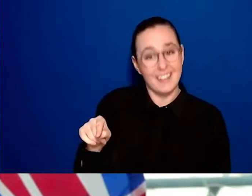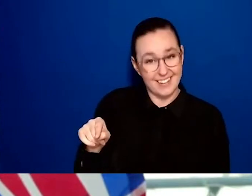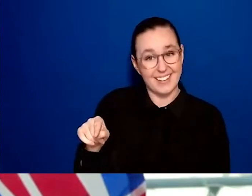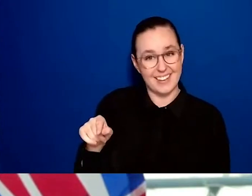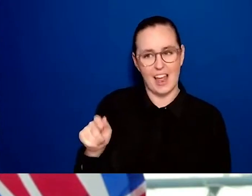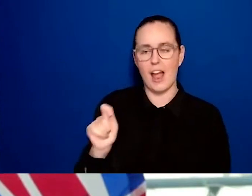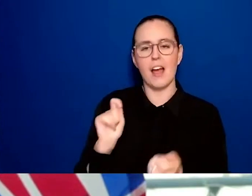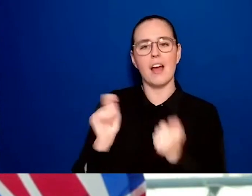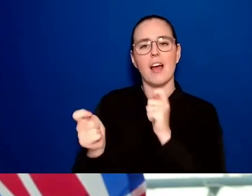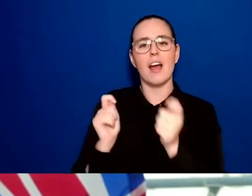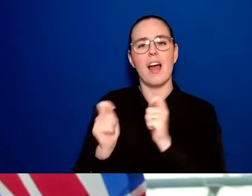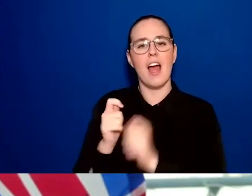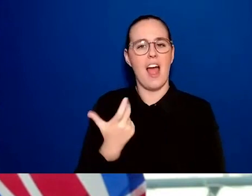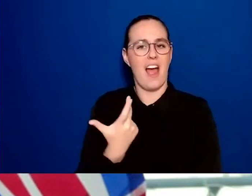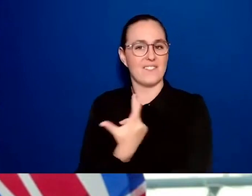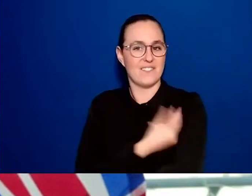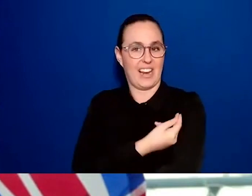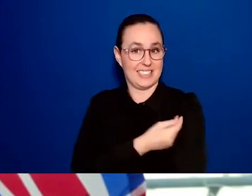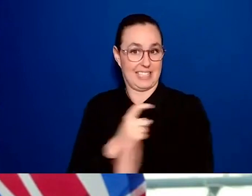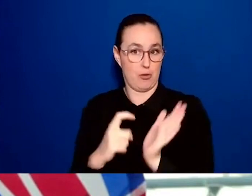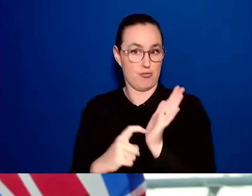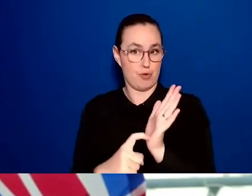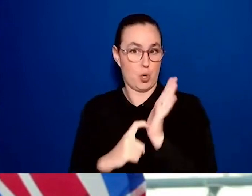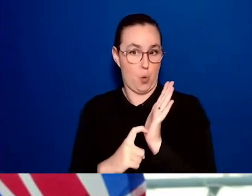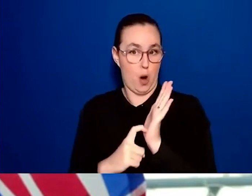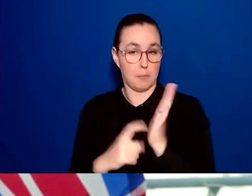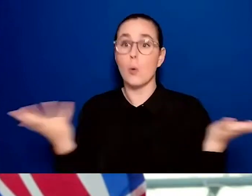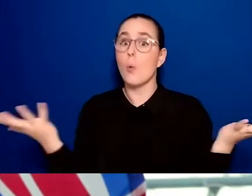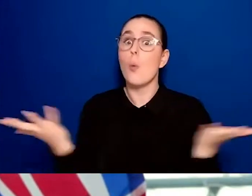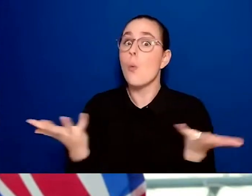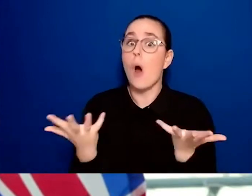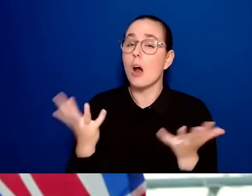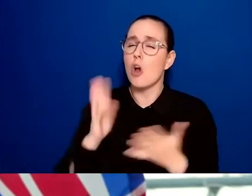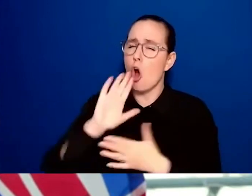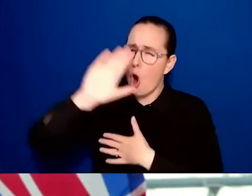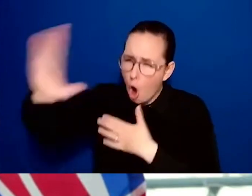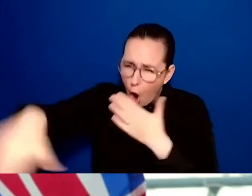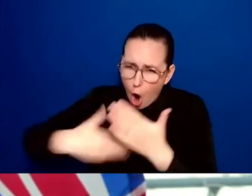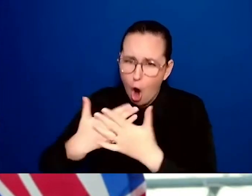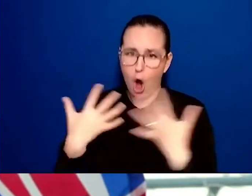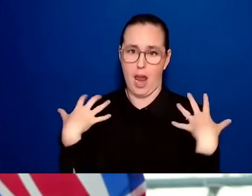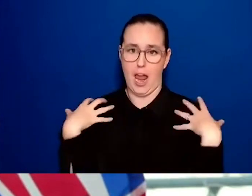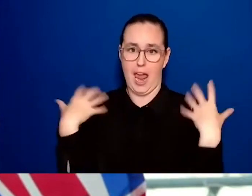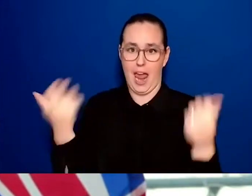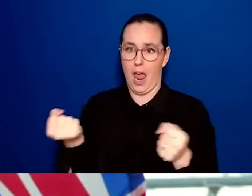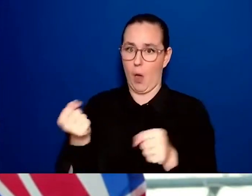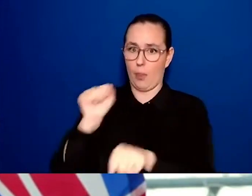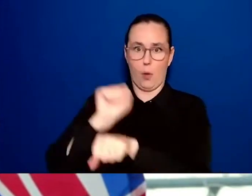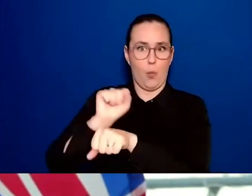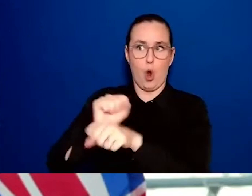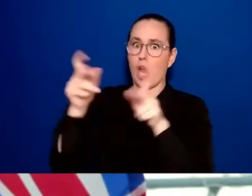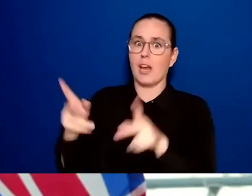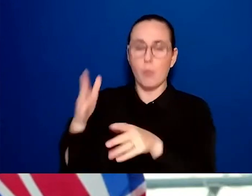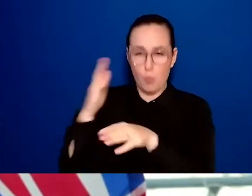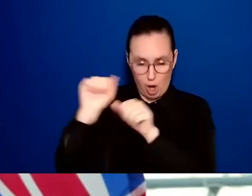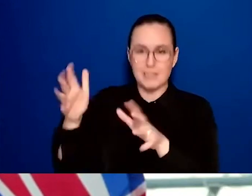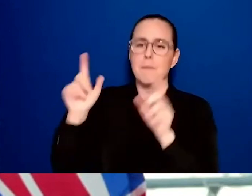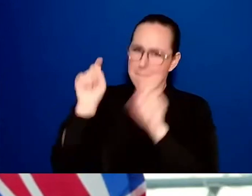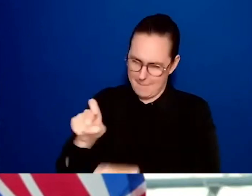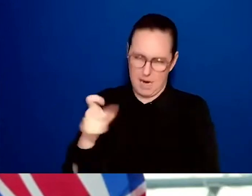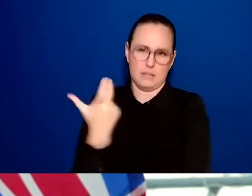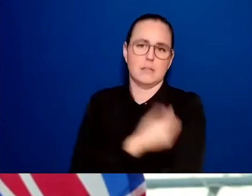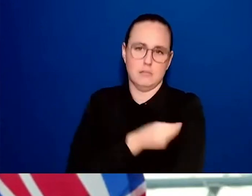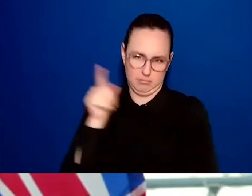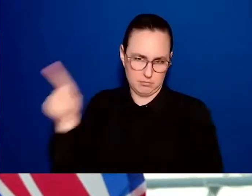requirements for all healthcare workers who work in acute and community care across the province. We'll be implementing a new order that